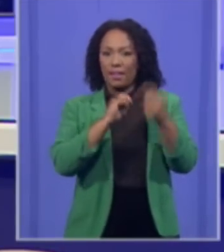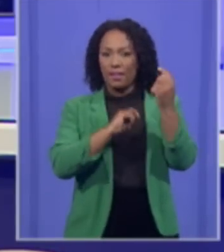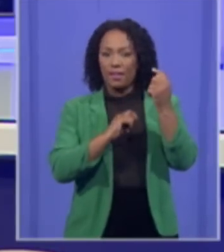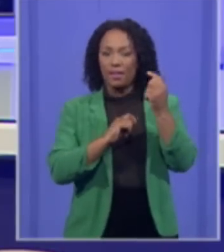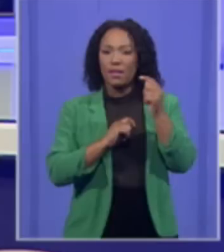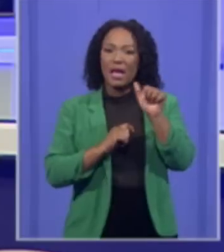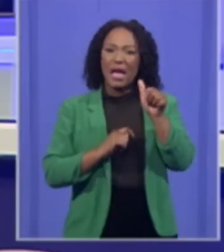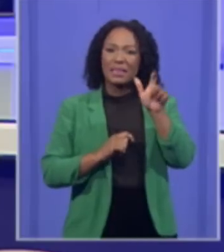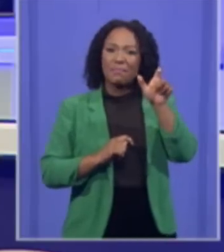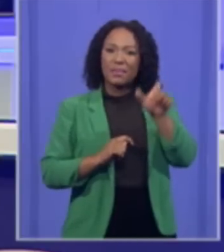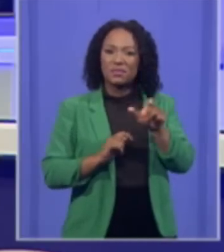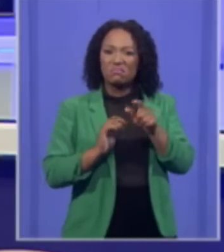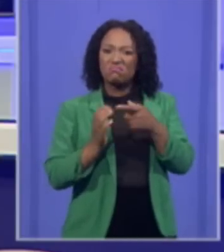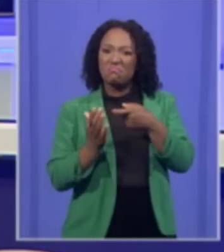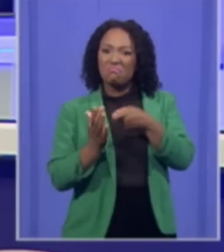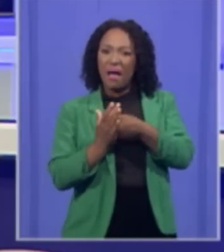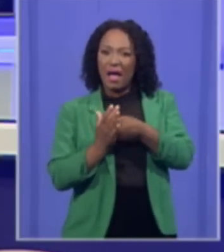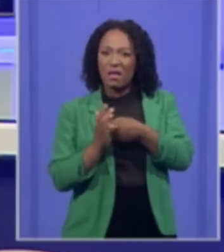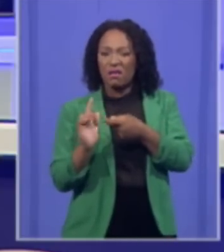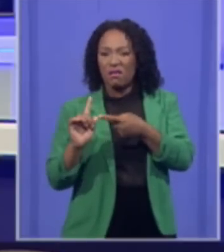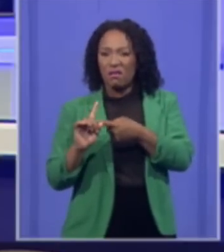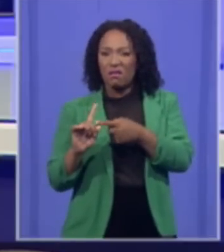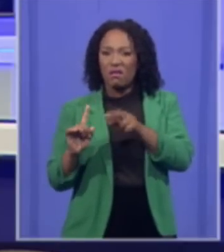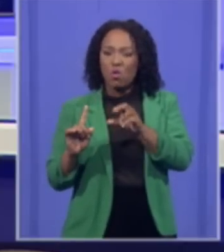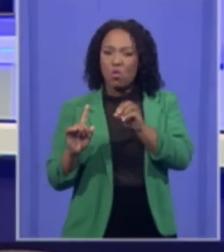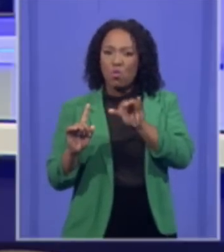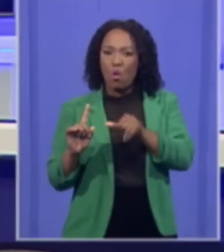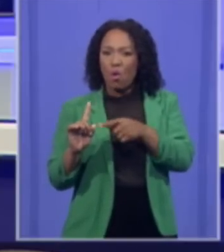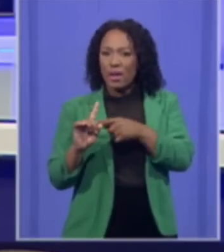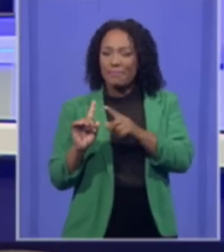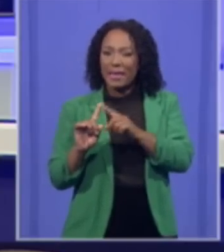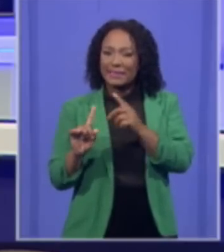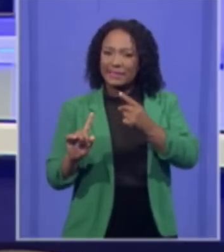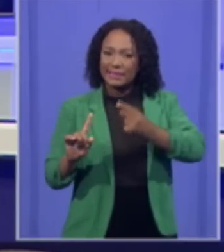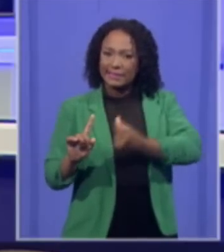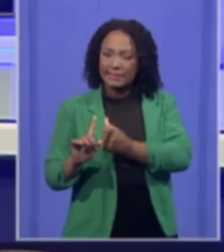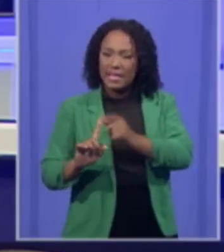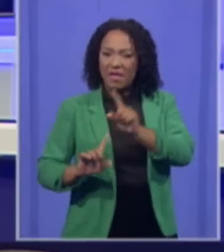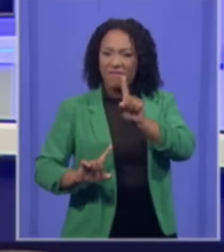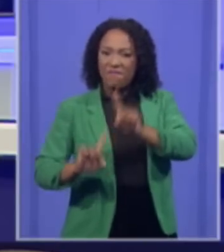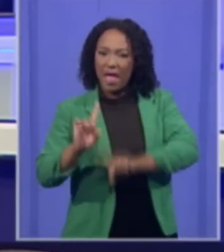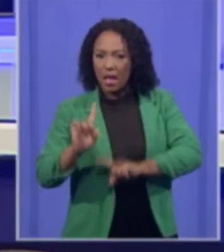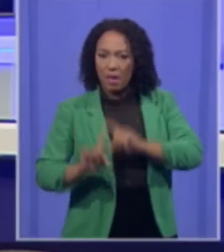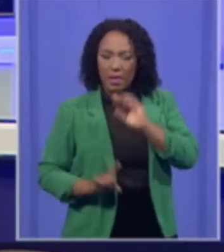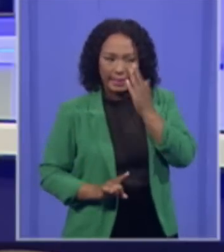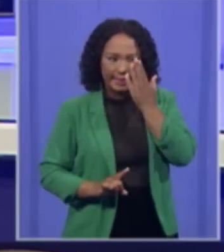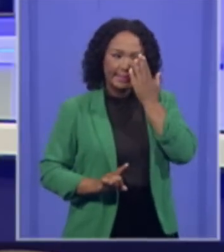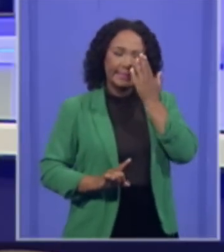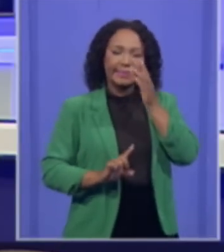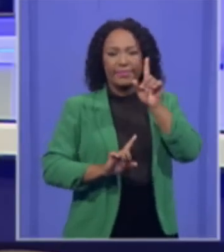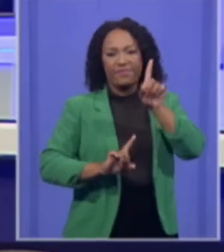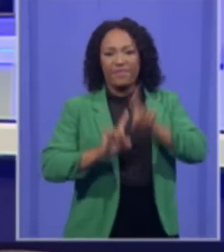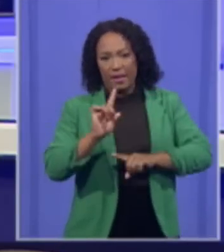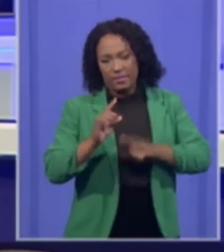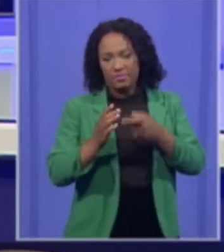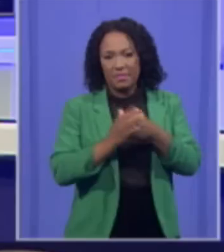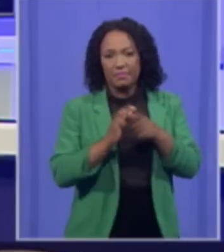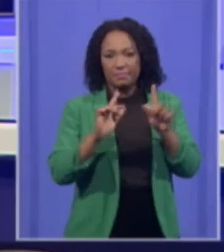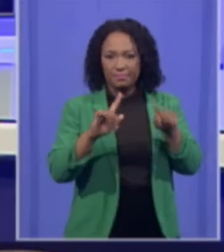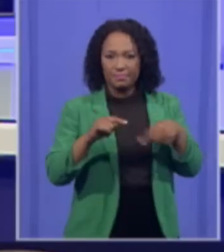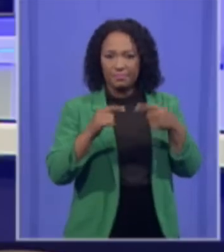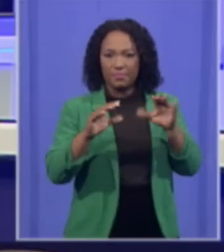wa Durban Roy Moodley a go reka sehlopha a folotše ka metsotso wa mafelelo. Go ya ka